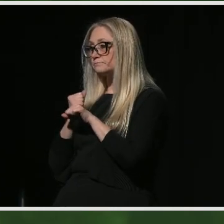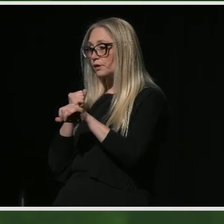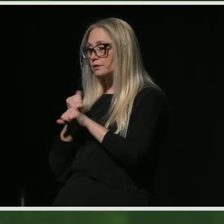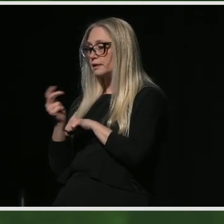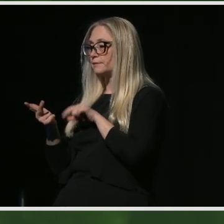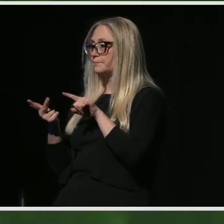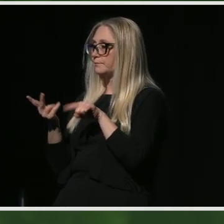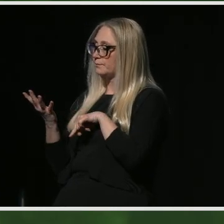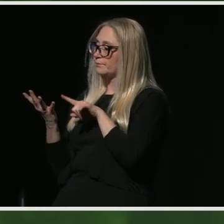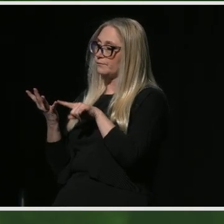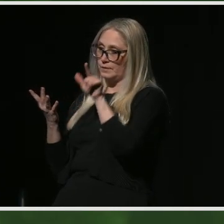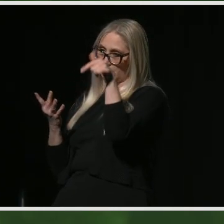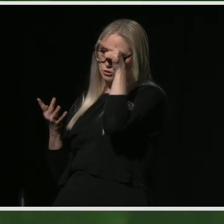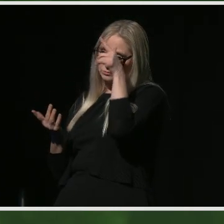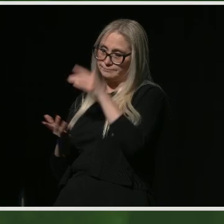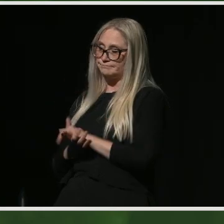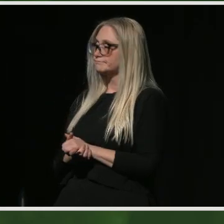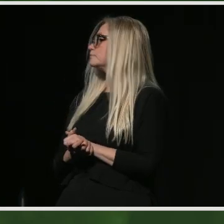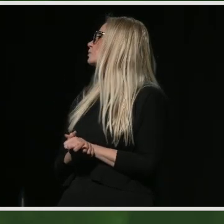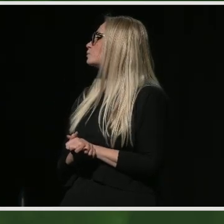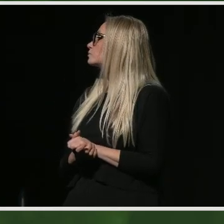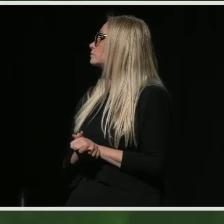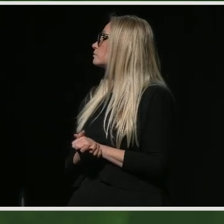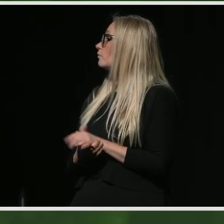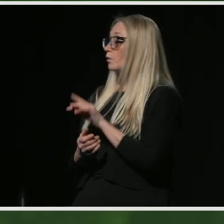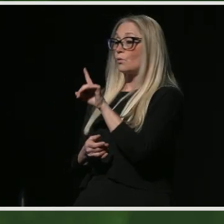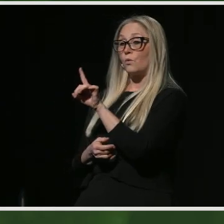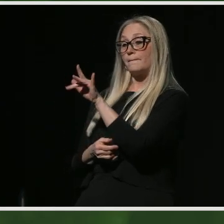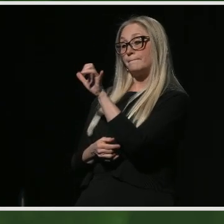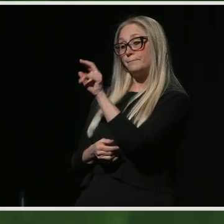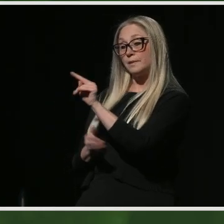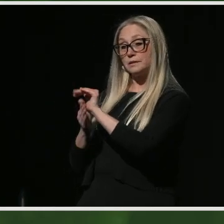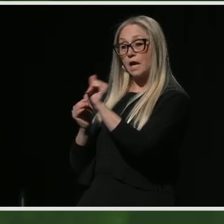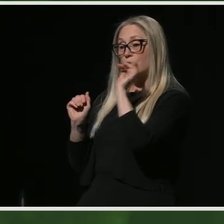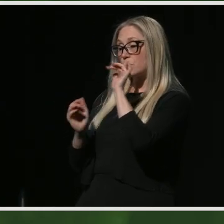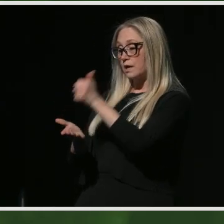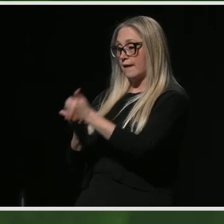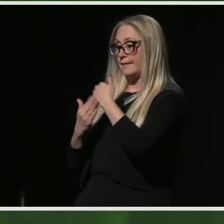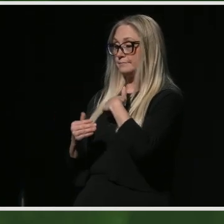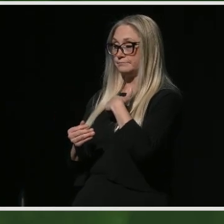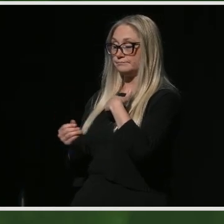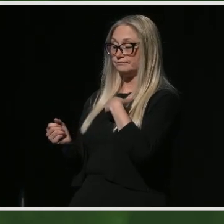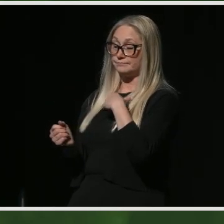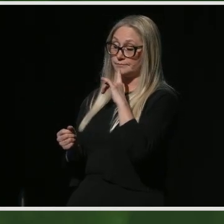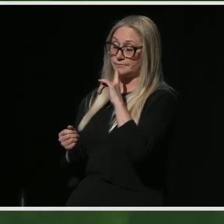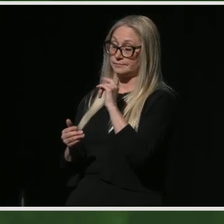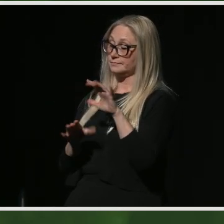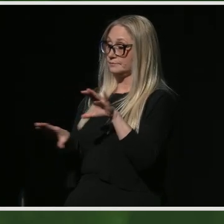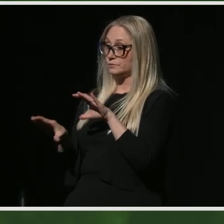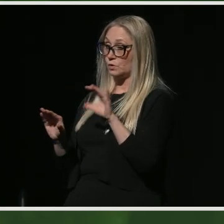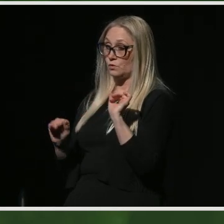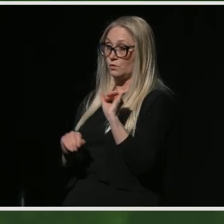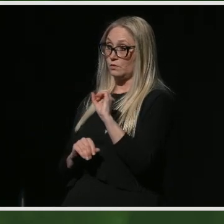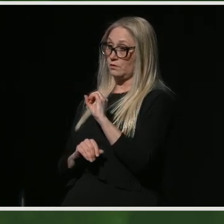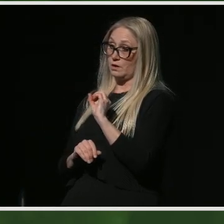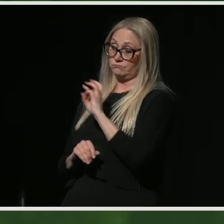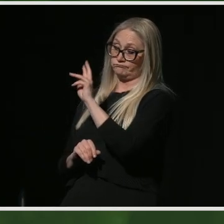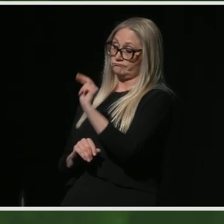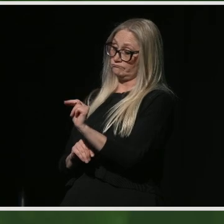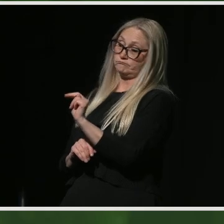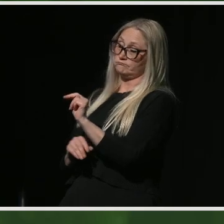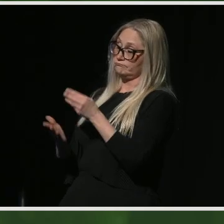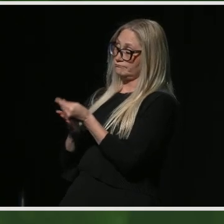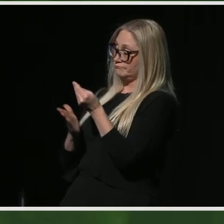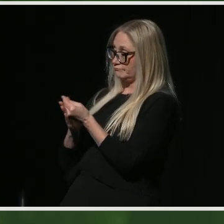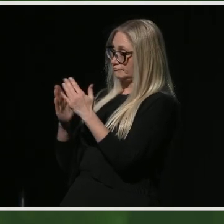logistics. Secondly, with the $1 million, it would help us enable our dream of owning our own real estate in upstate New York.